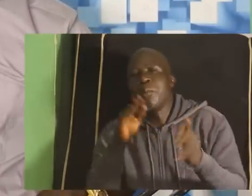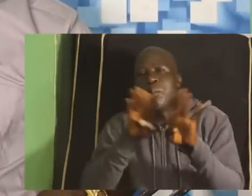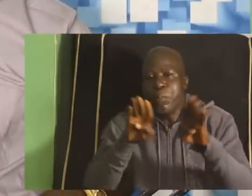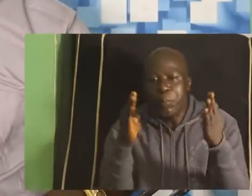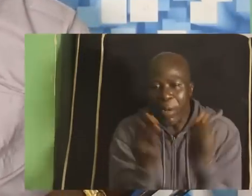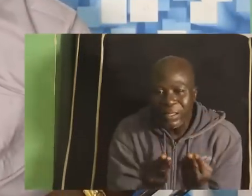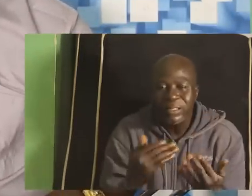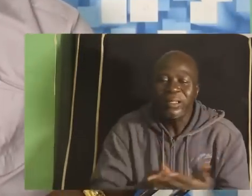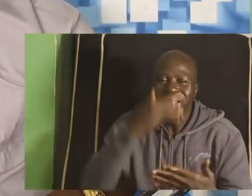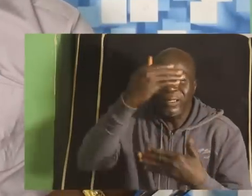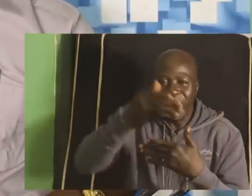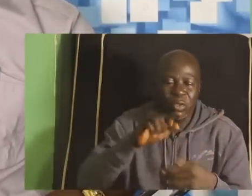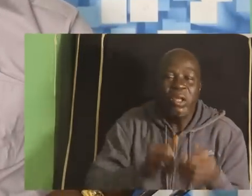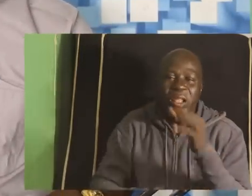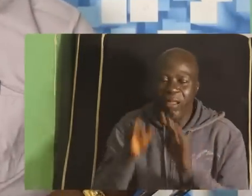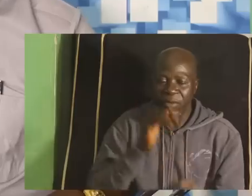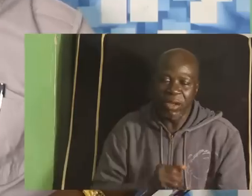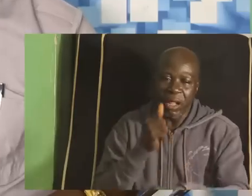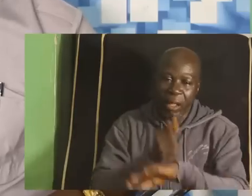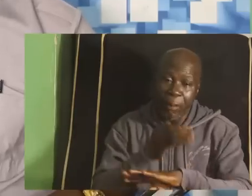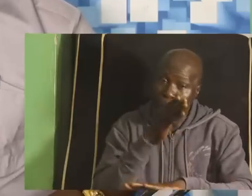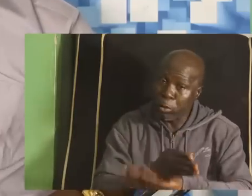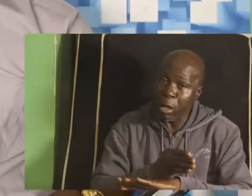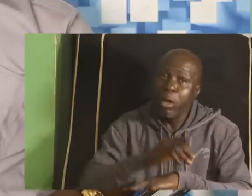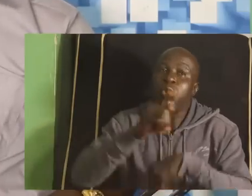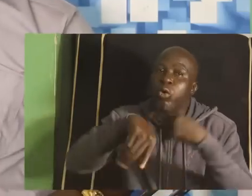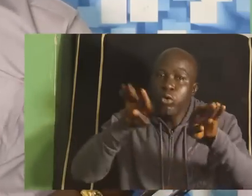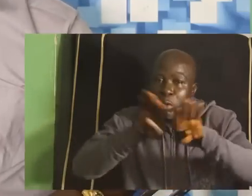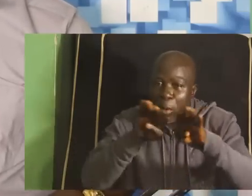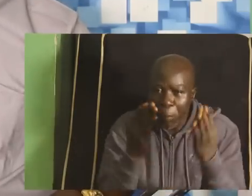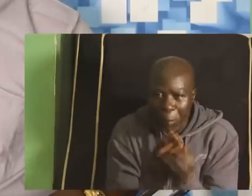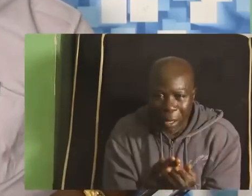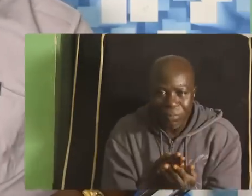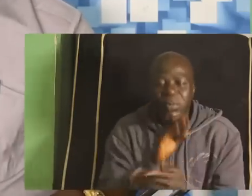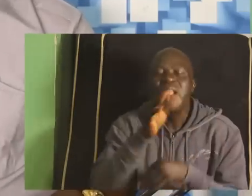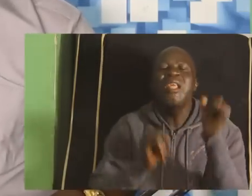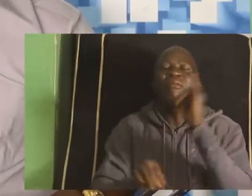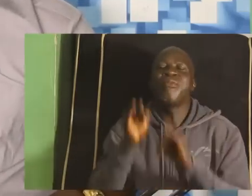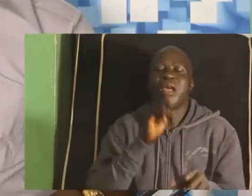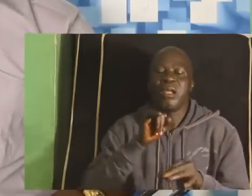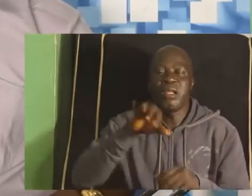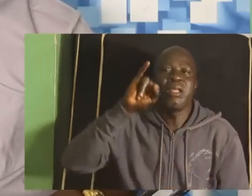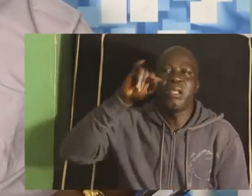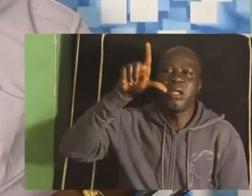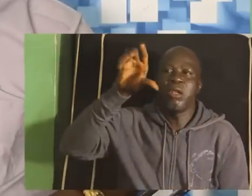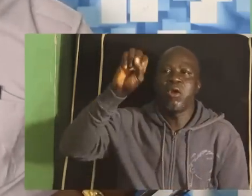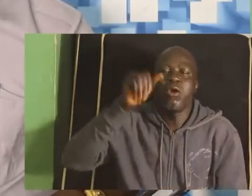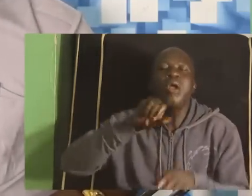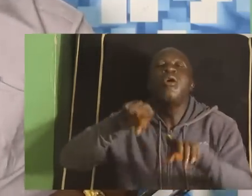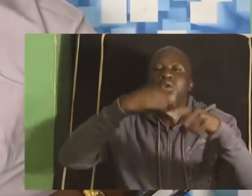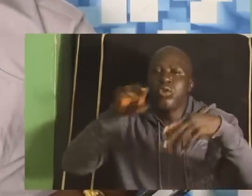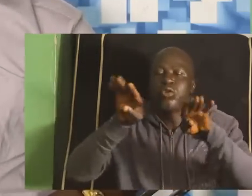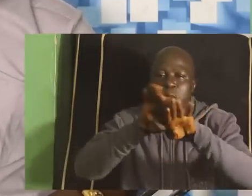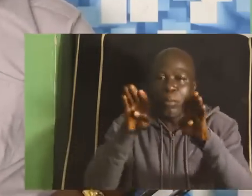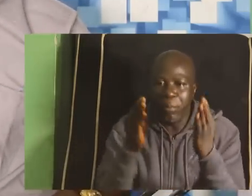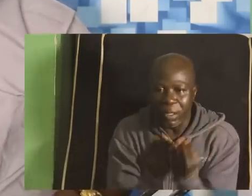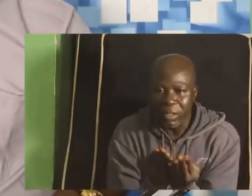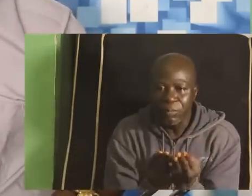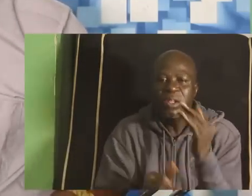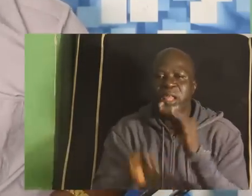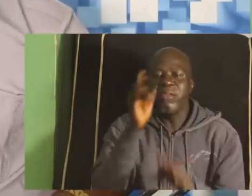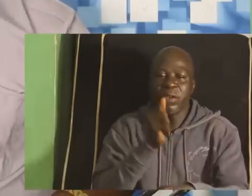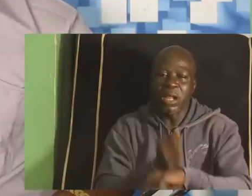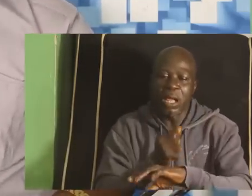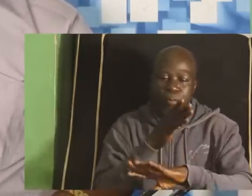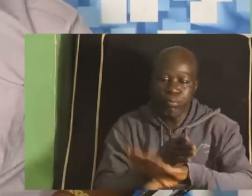is next to you. If you are in Abeokuta, go to the brother next to you. If you are in Ilorin, go to Ilorin branch. If you are in